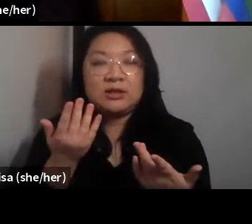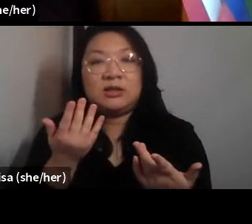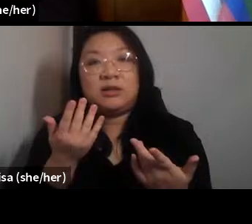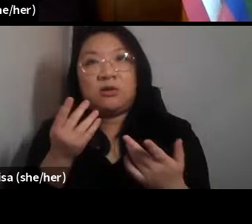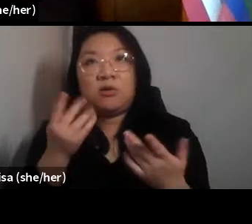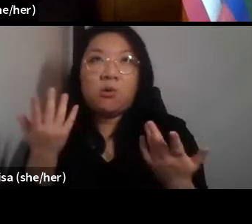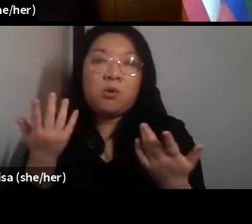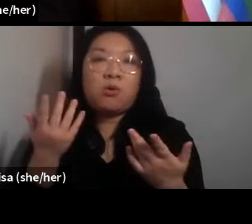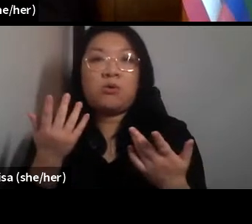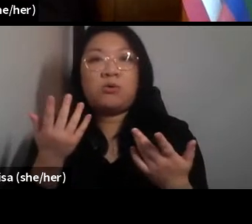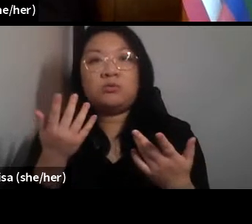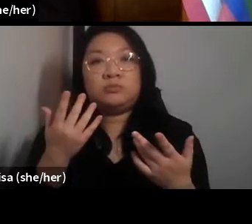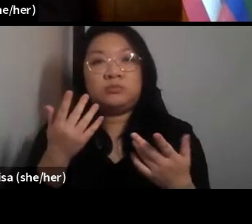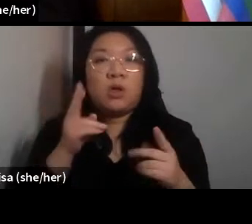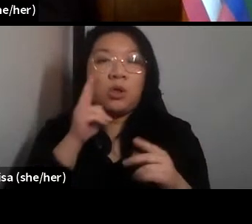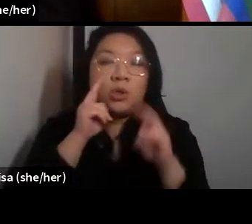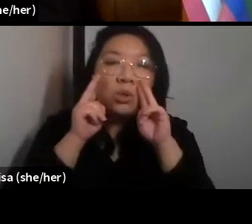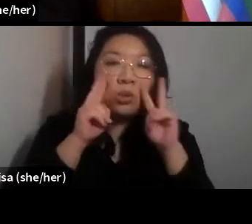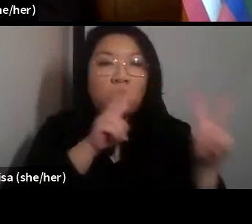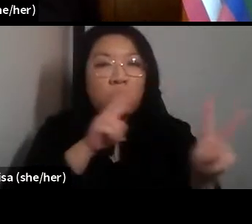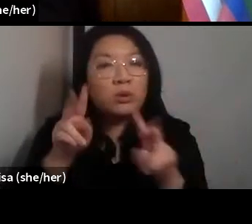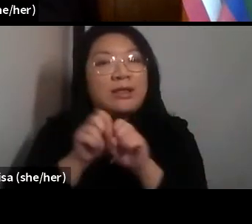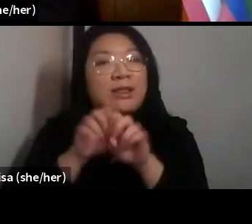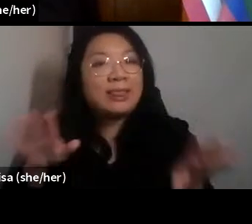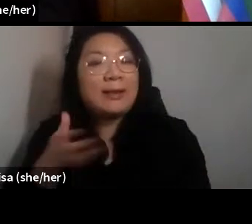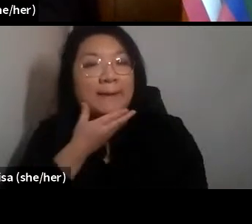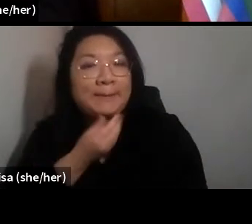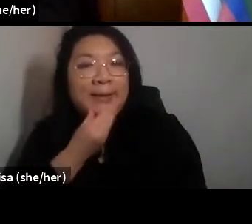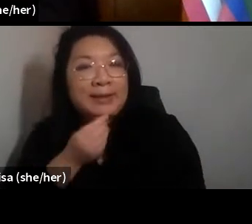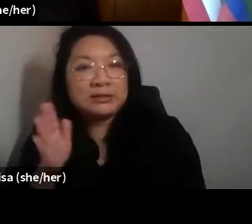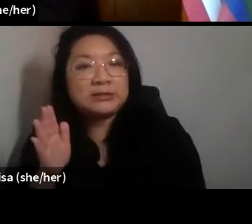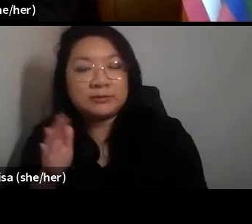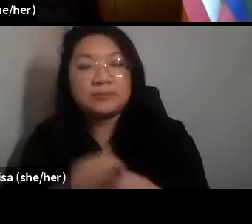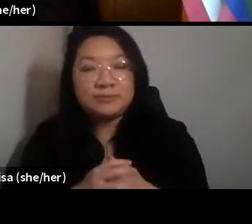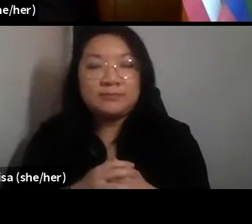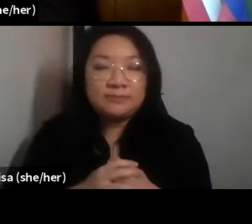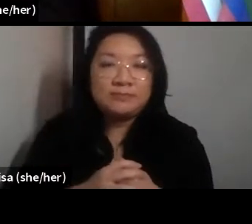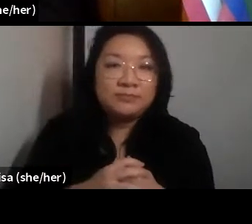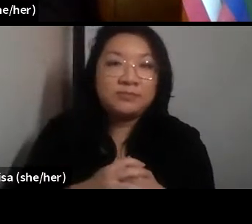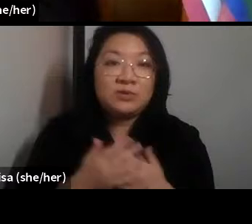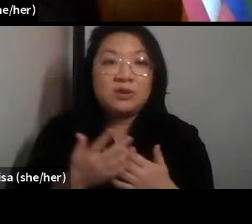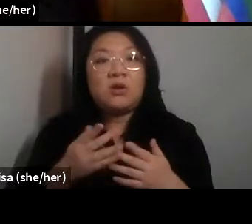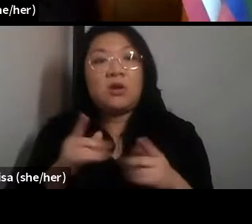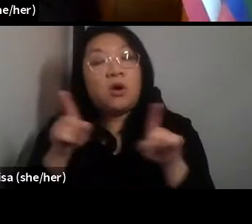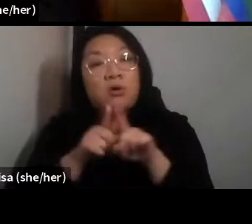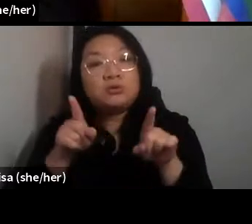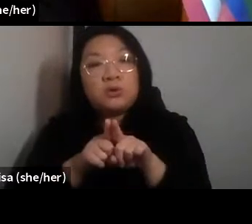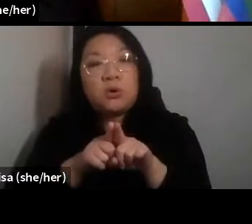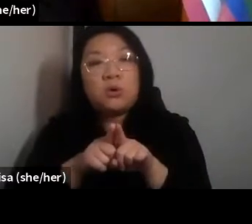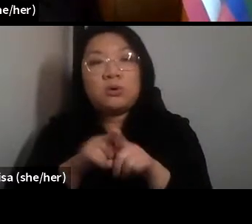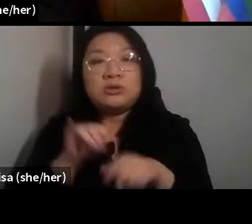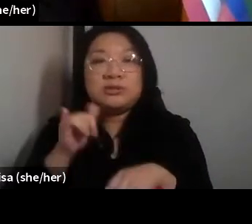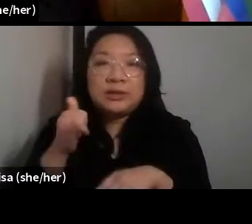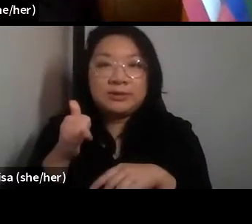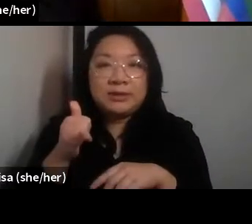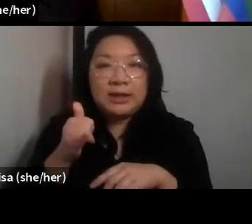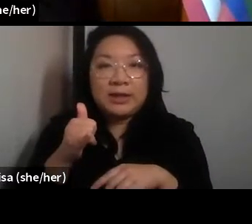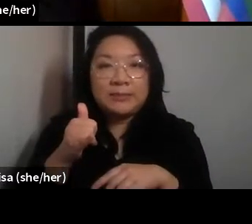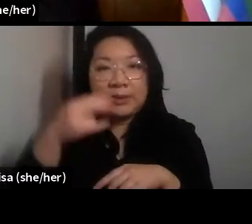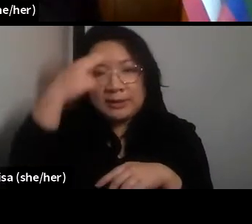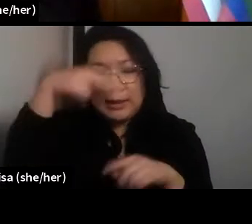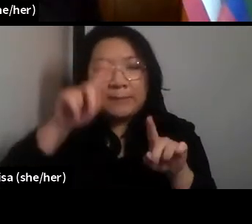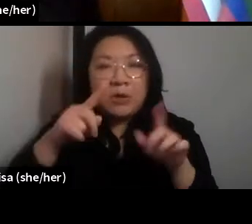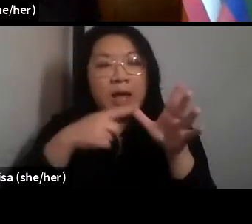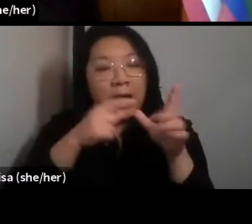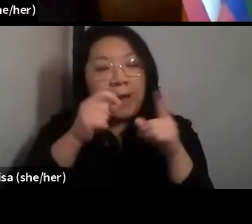androgynous or boyish looking males, definitely not alpha males. I'm also, it's sometimes called apothesexual,